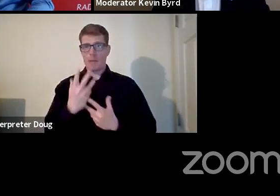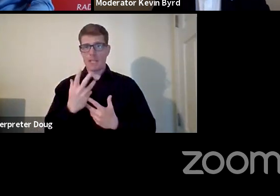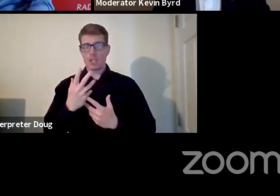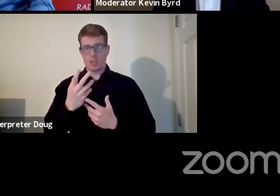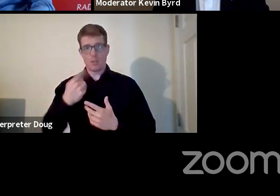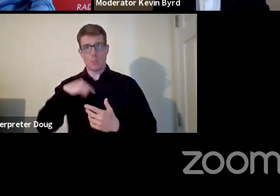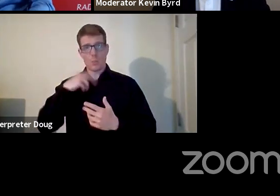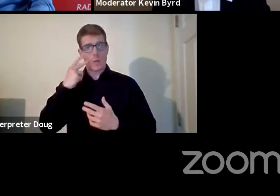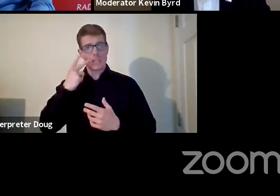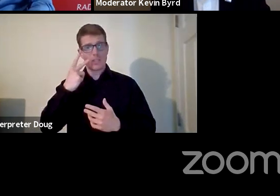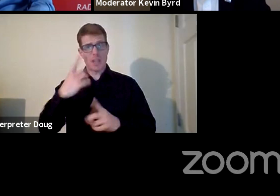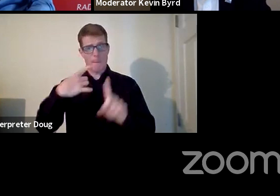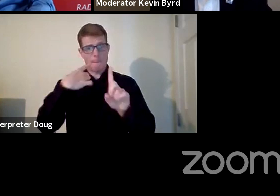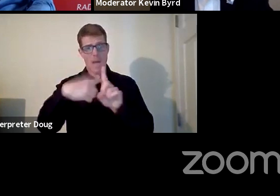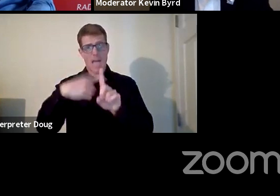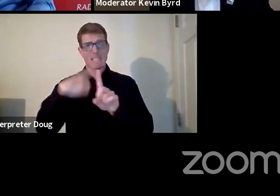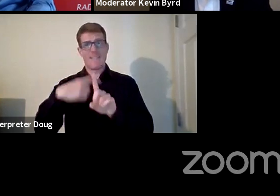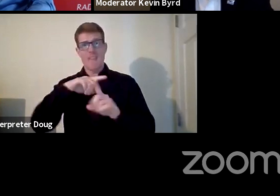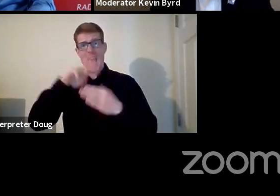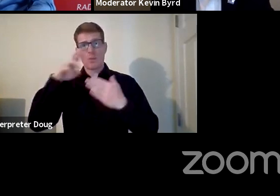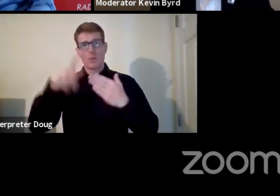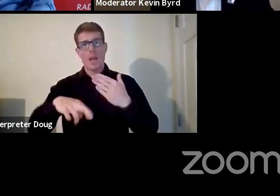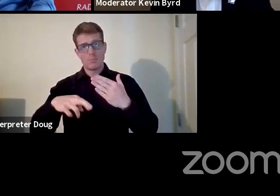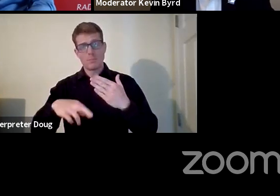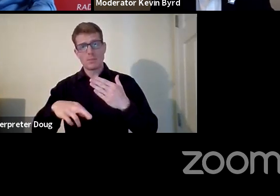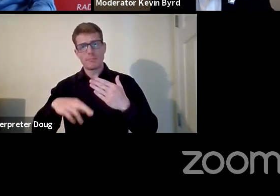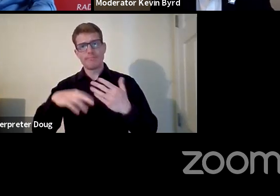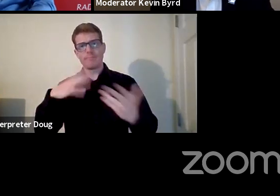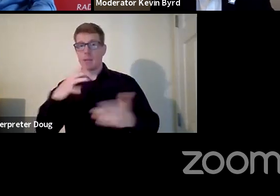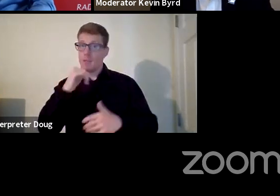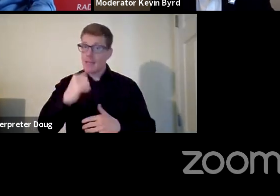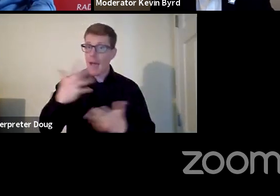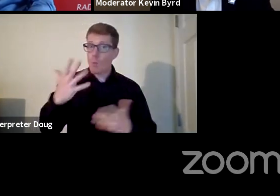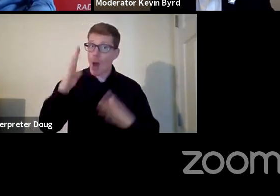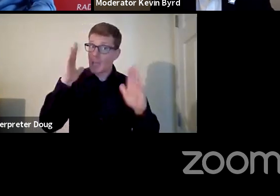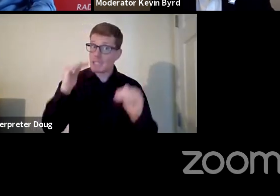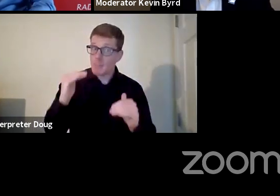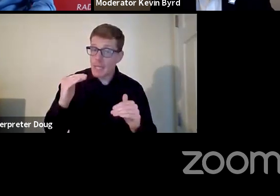outcomes, not what you might have expected.